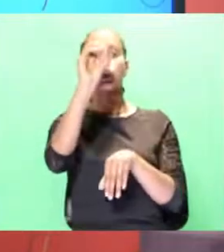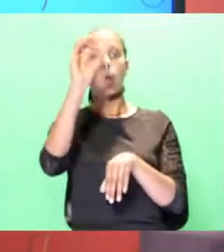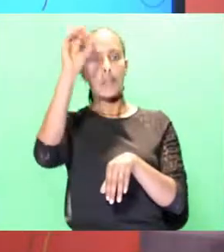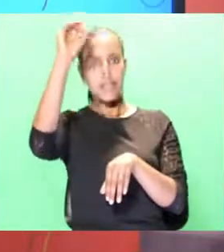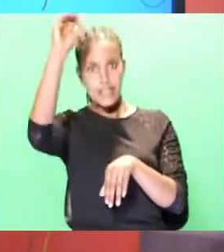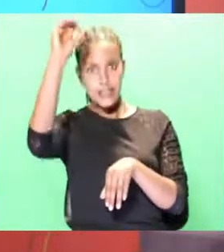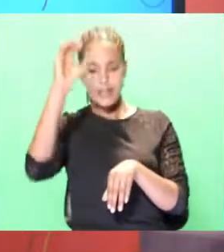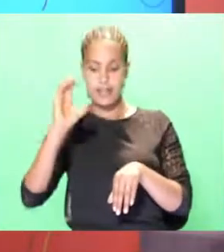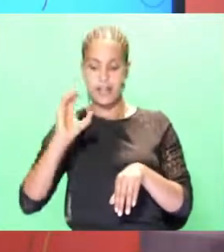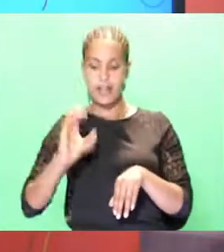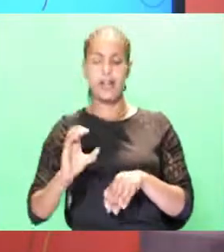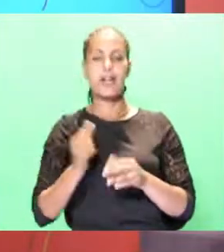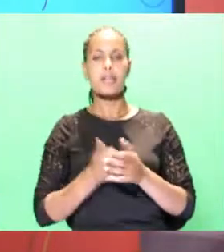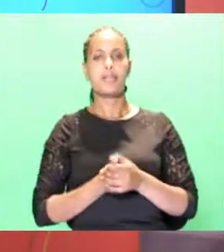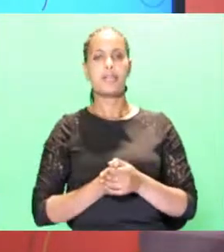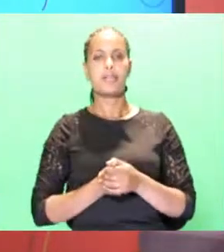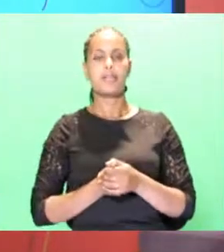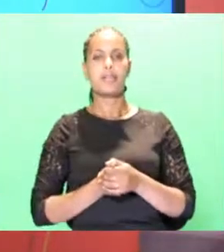degree centigrade.